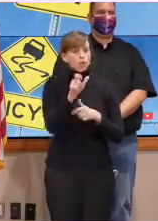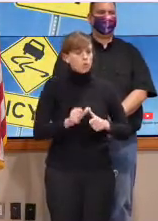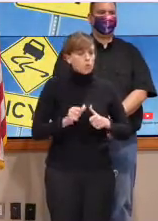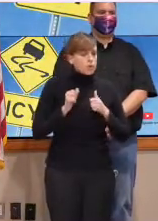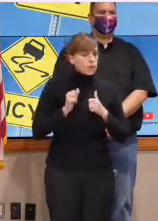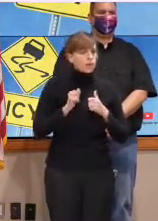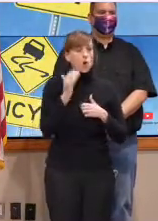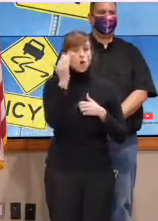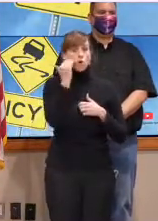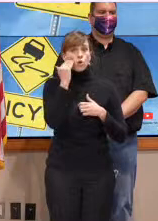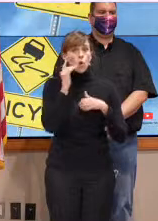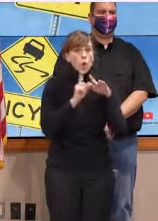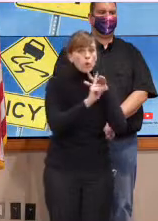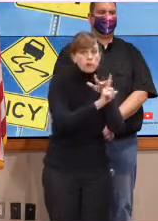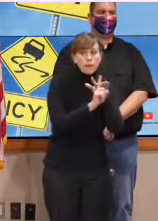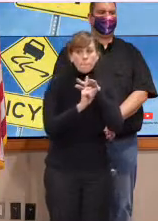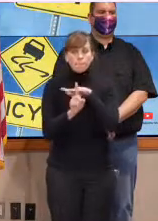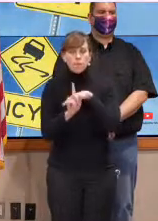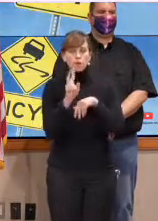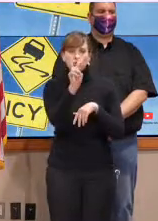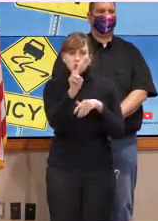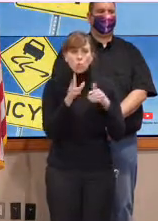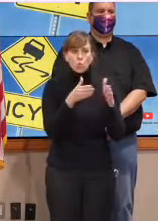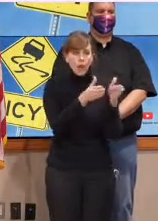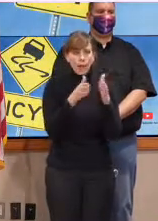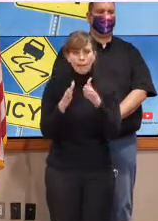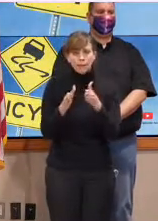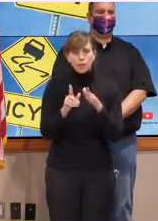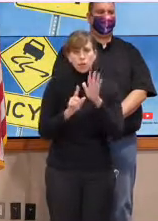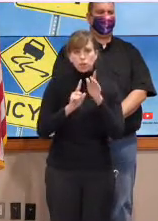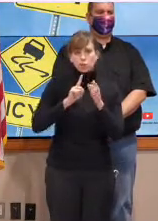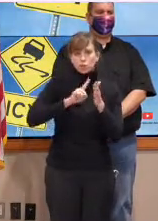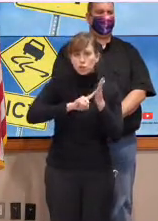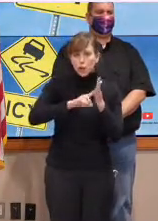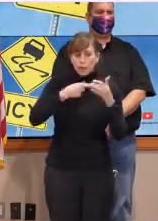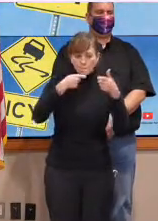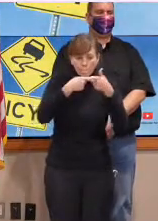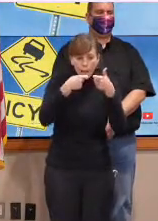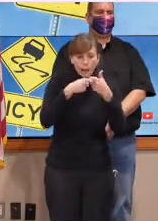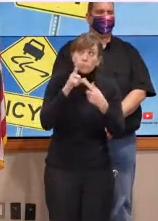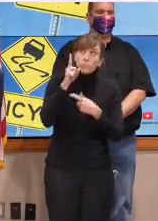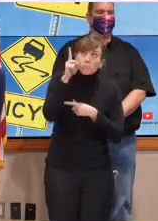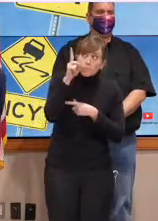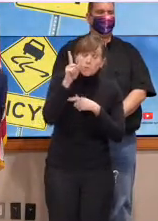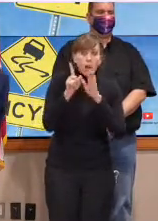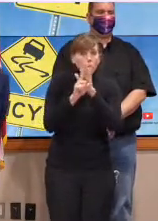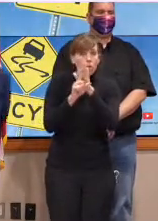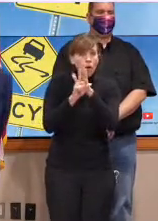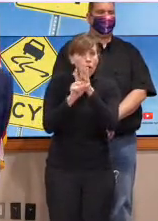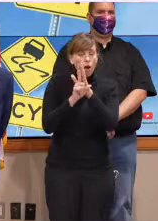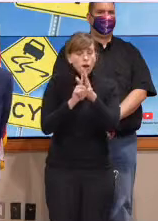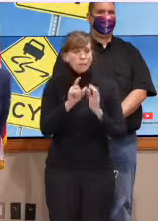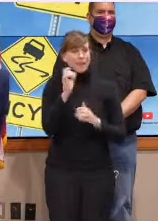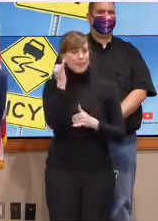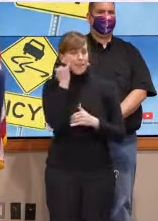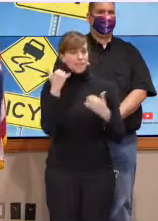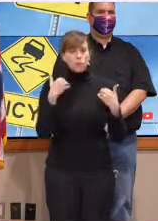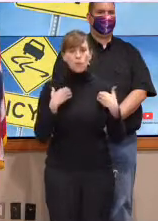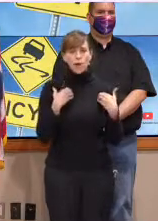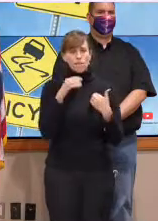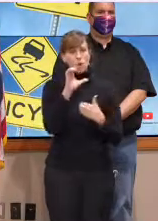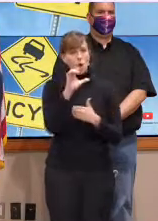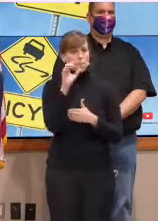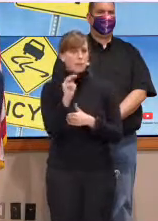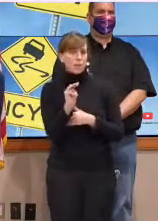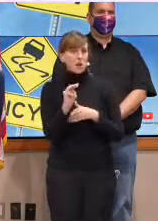ways out. Check your smoke detectors. If you have carbon monoxide detectors, check those batteries as well. But no, two ways out,